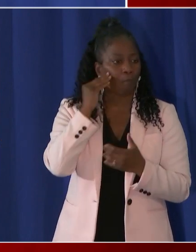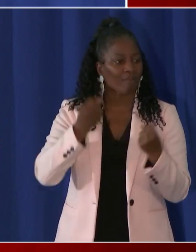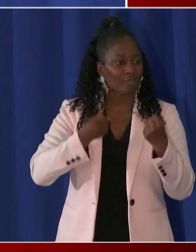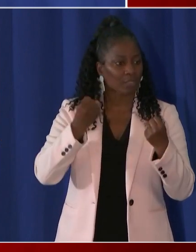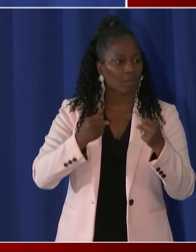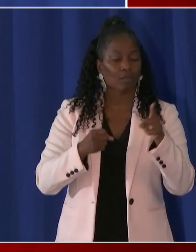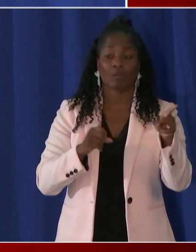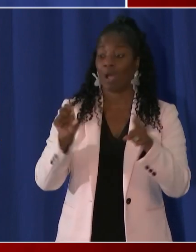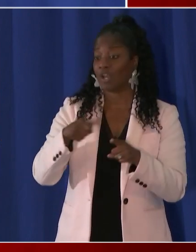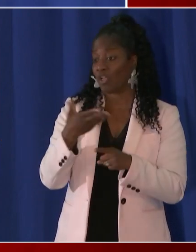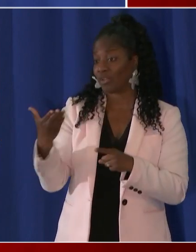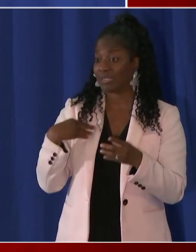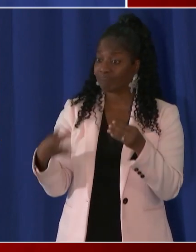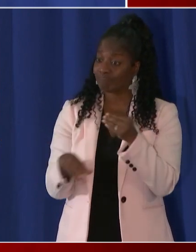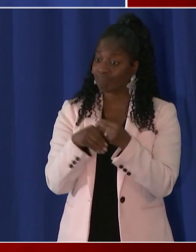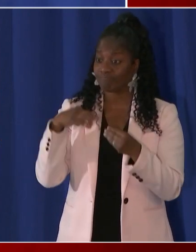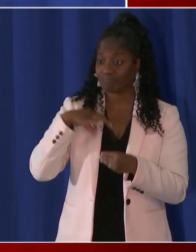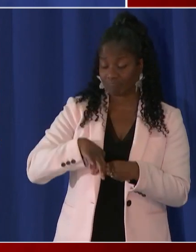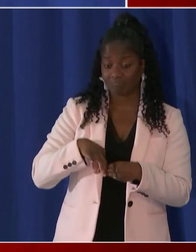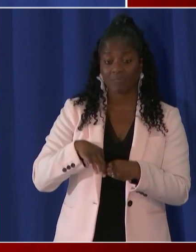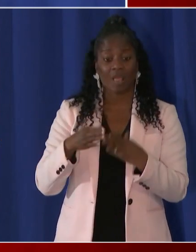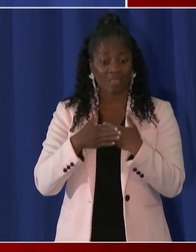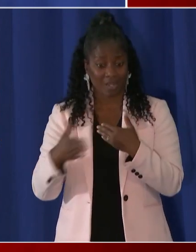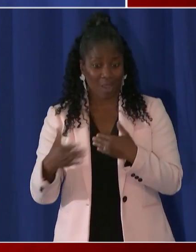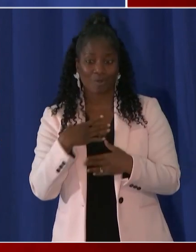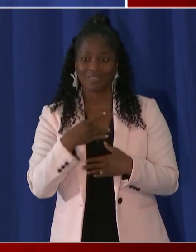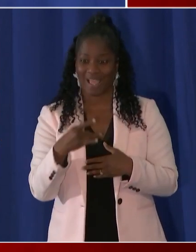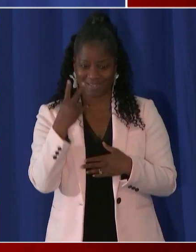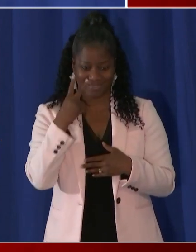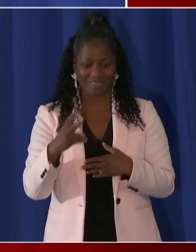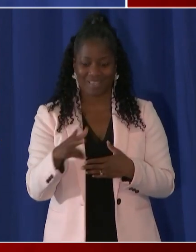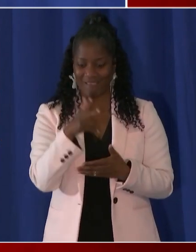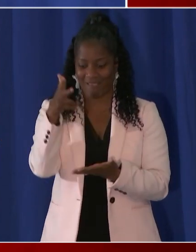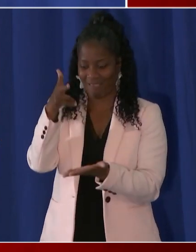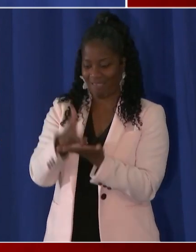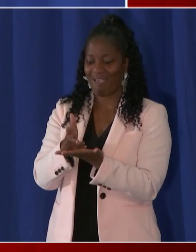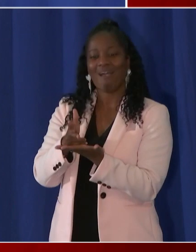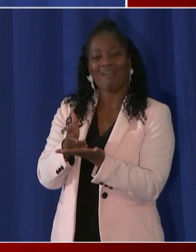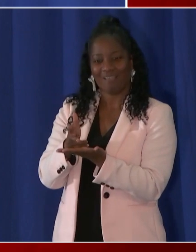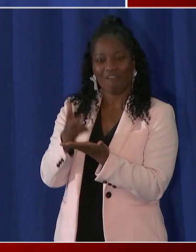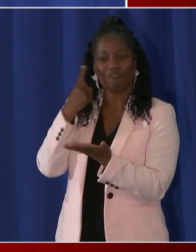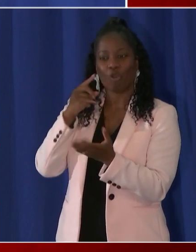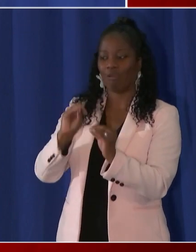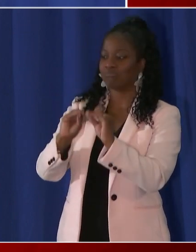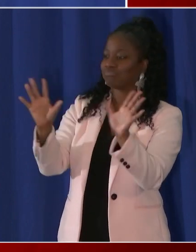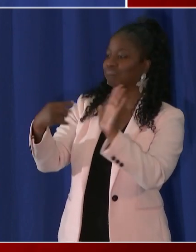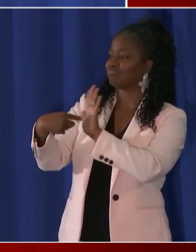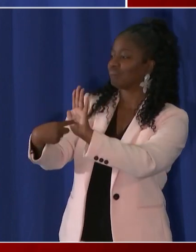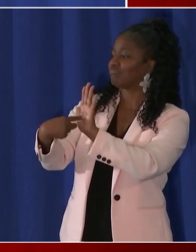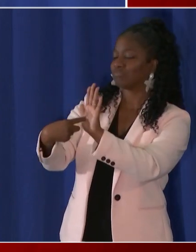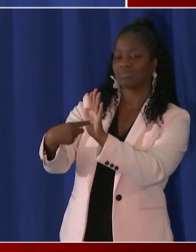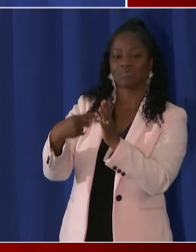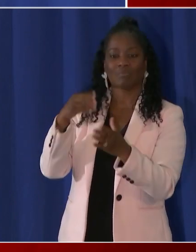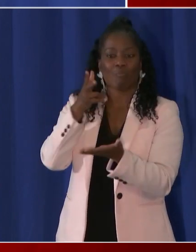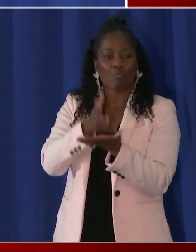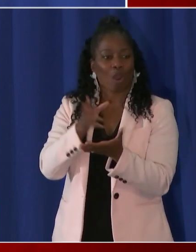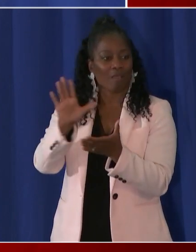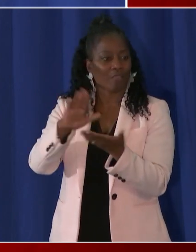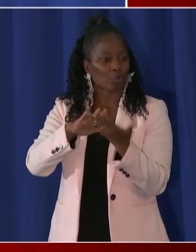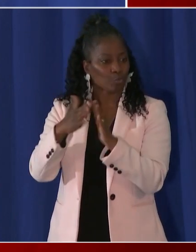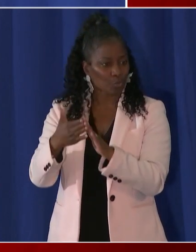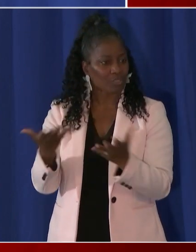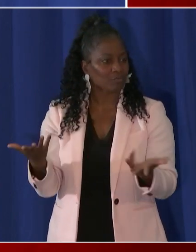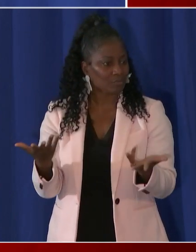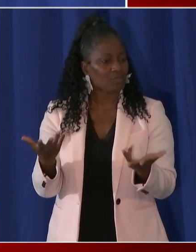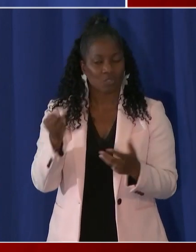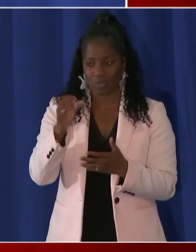other thing, it has an added benefit, neighbors like it. They like to see the police car for visibility parked in their community. So